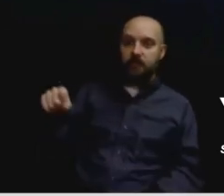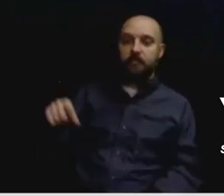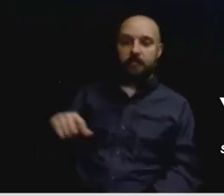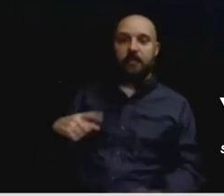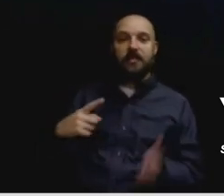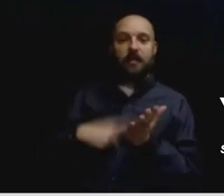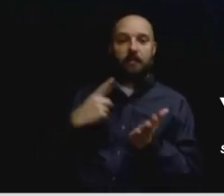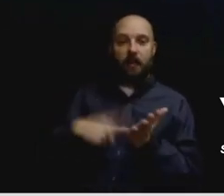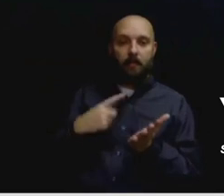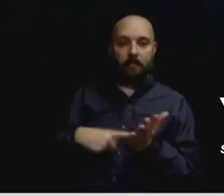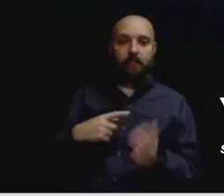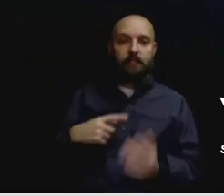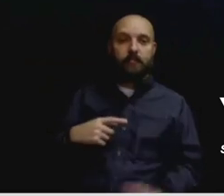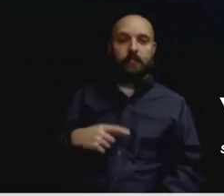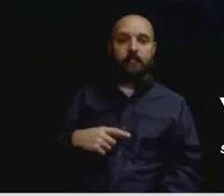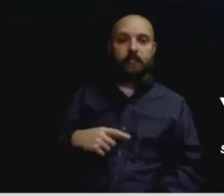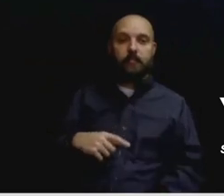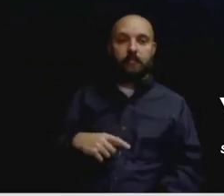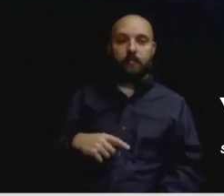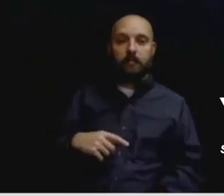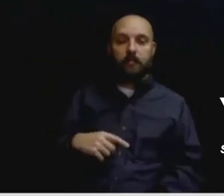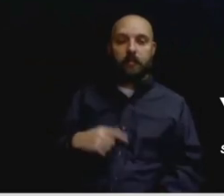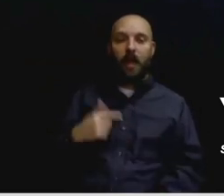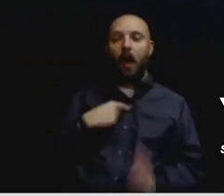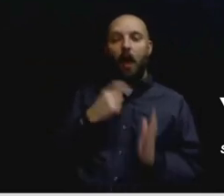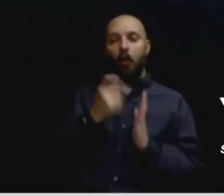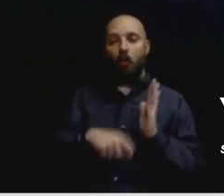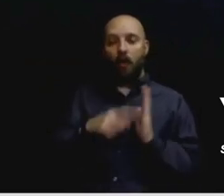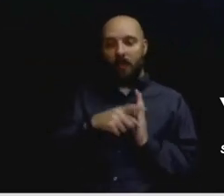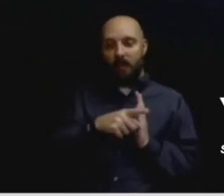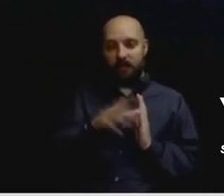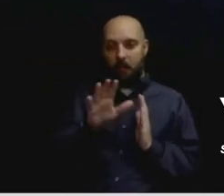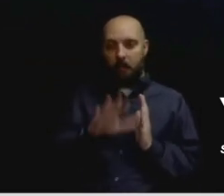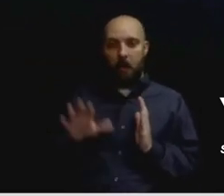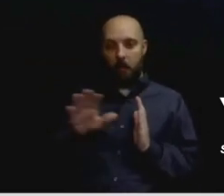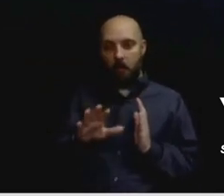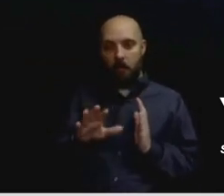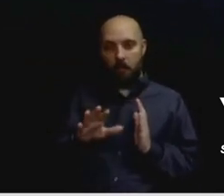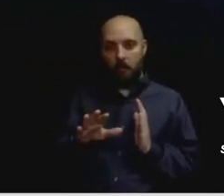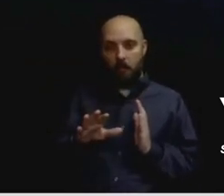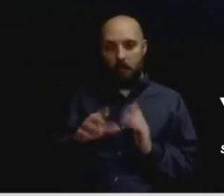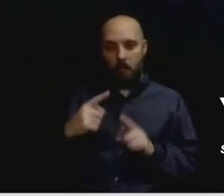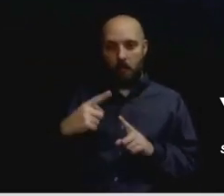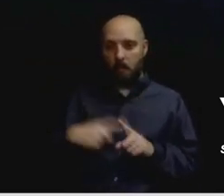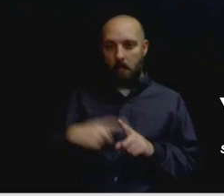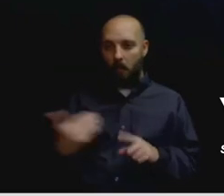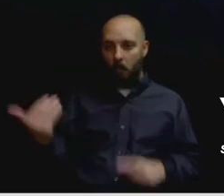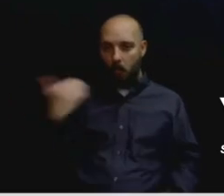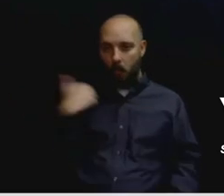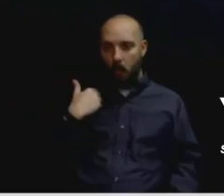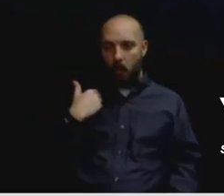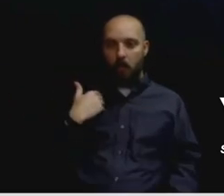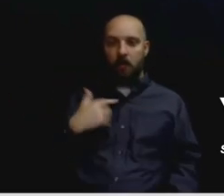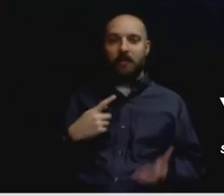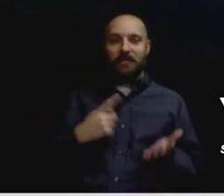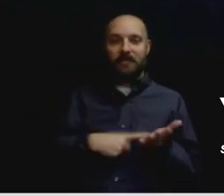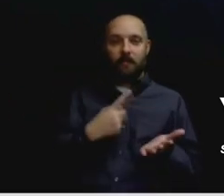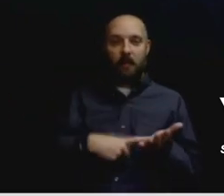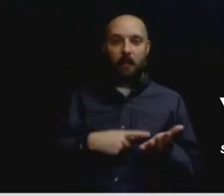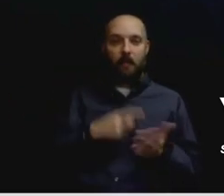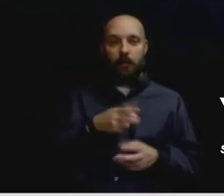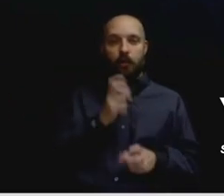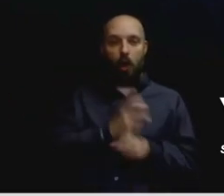Sometimes these, and I wrote this about a month or so ago, sometimes these hard moments creep